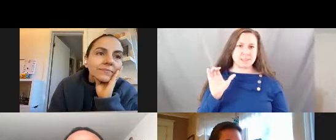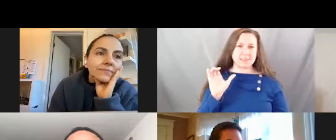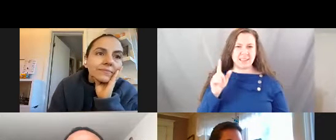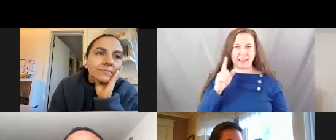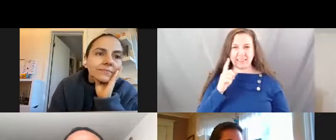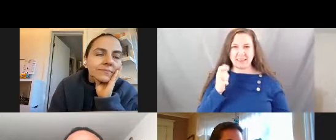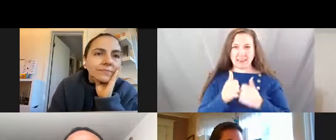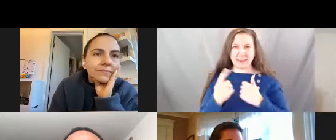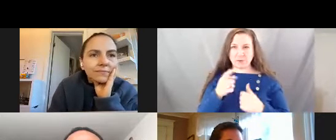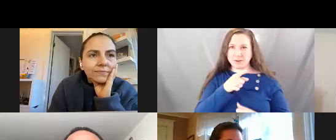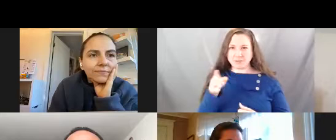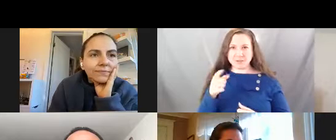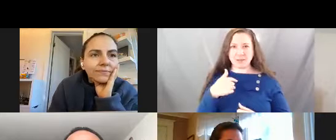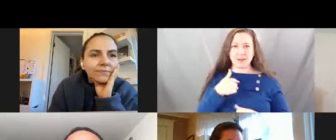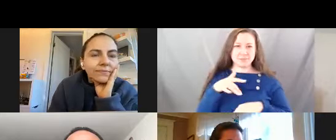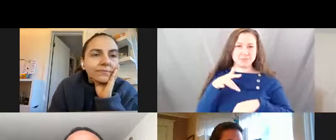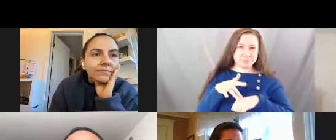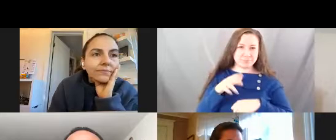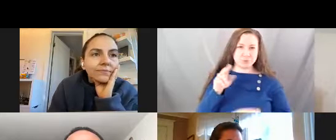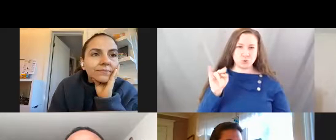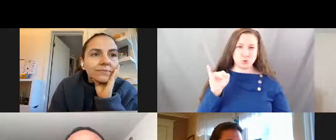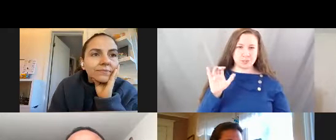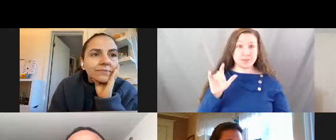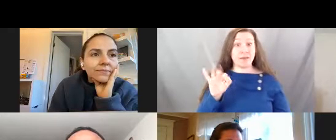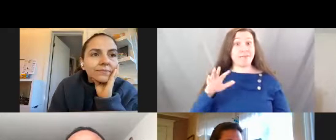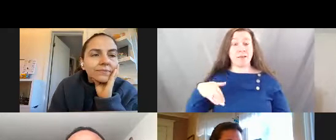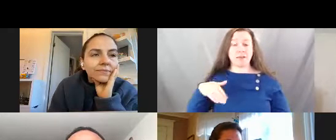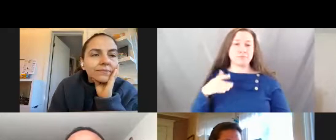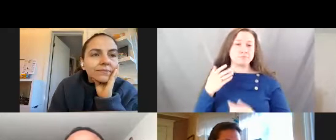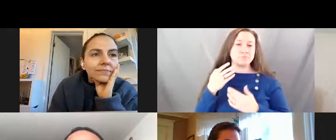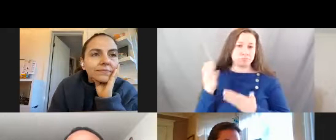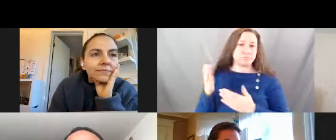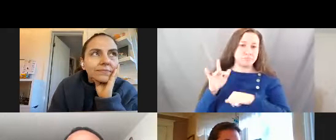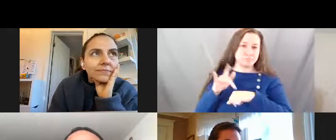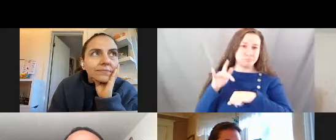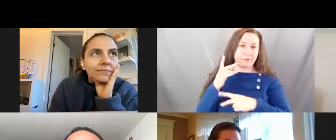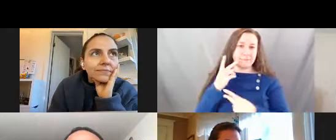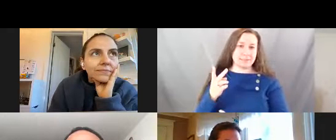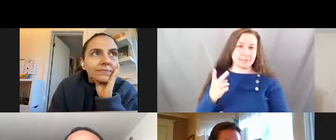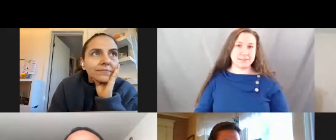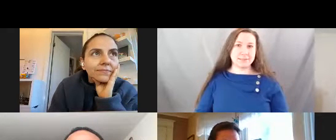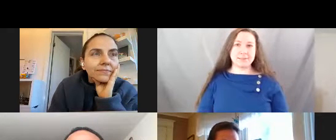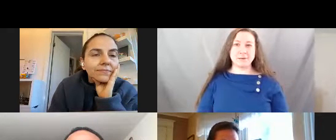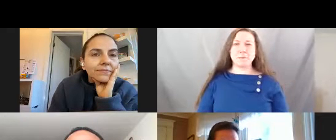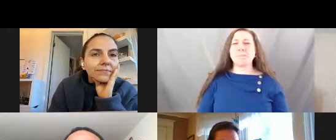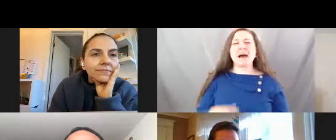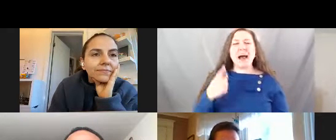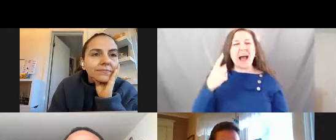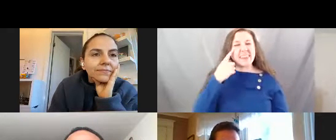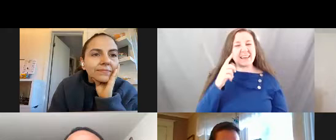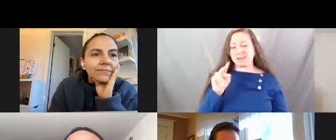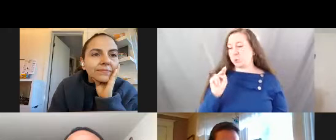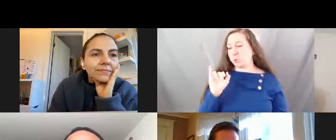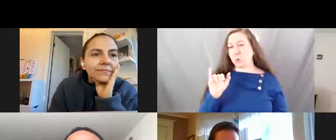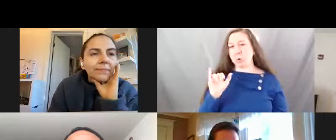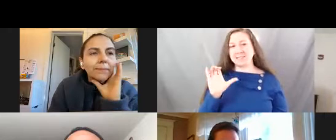here has probably gone there at least once. If not, you should. Mhm. Um, but I think New York City as a whole is